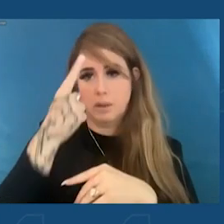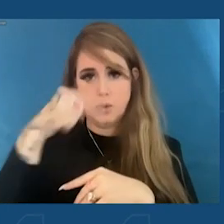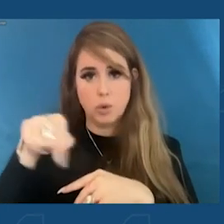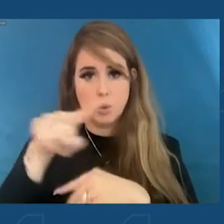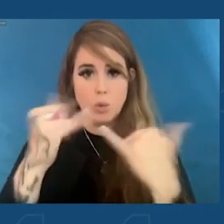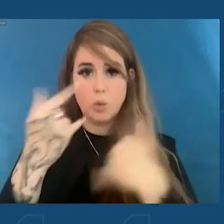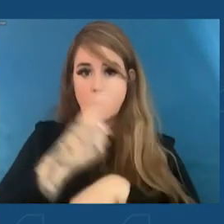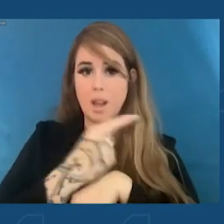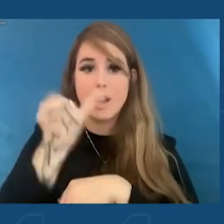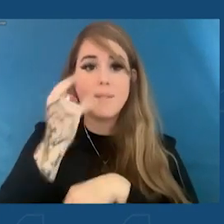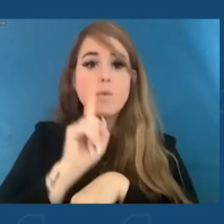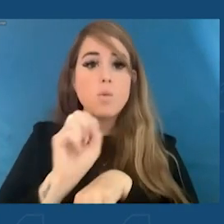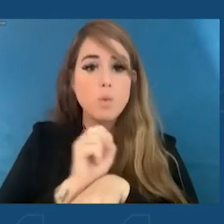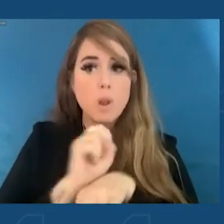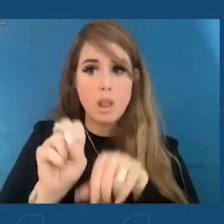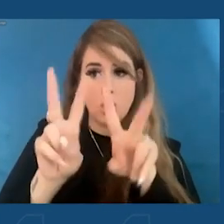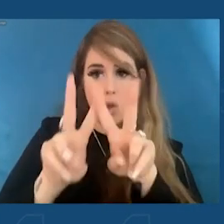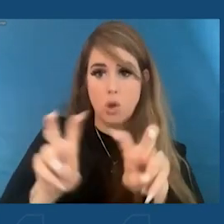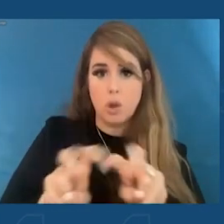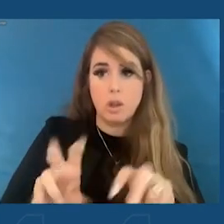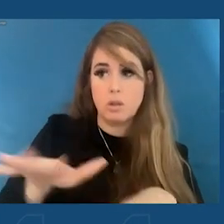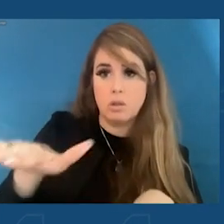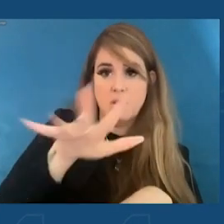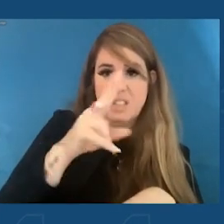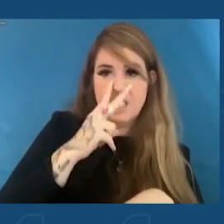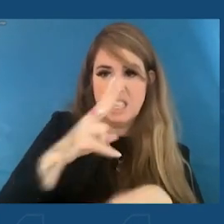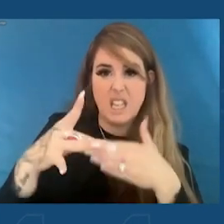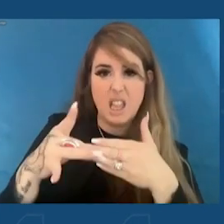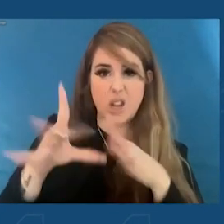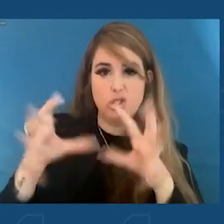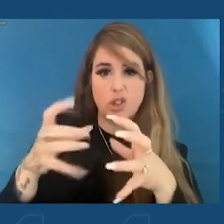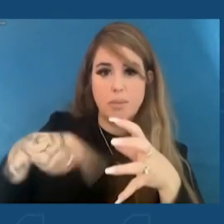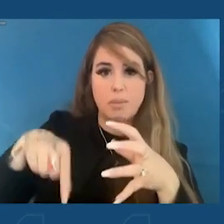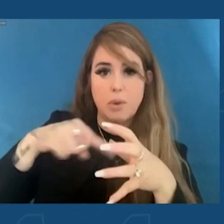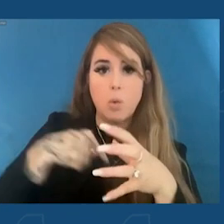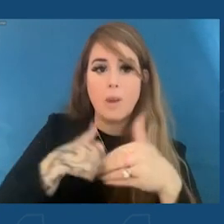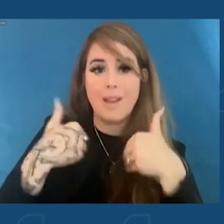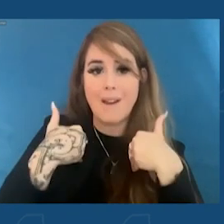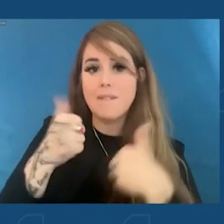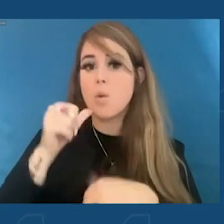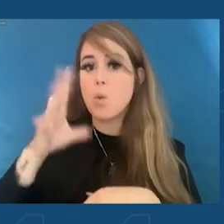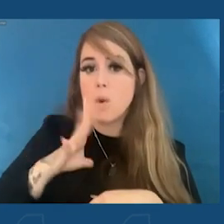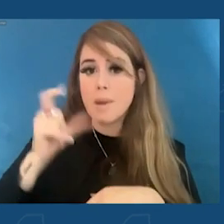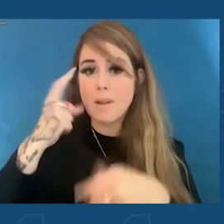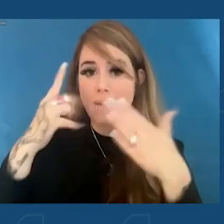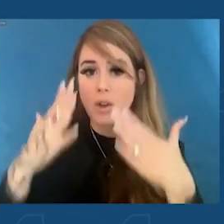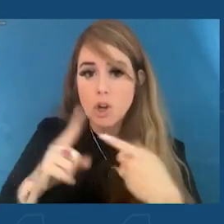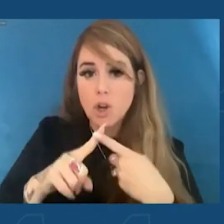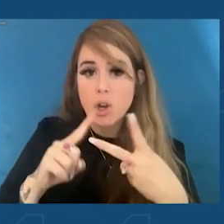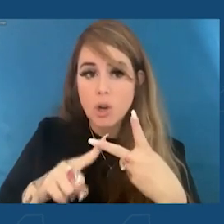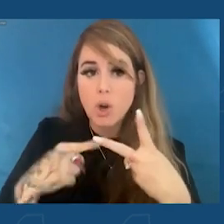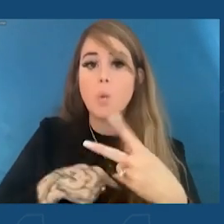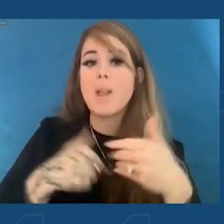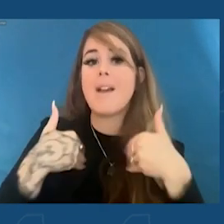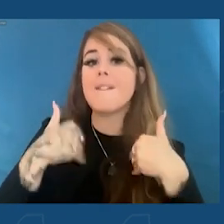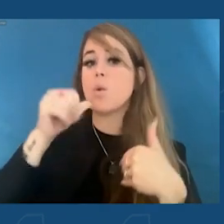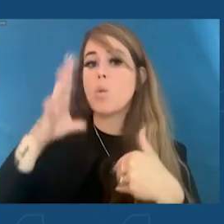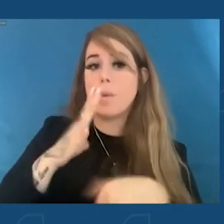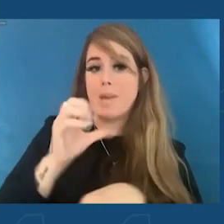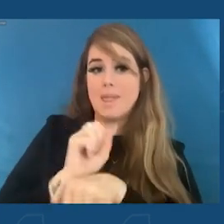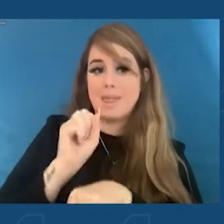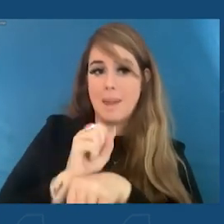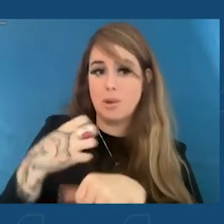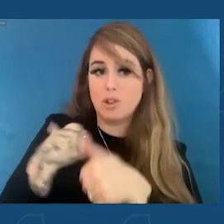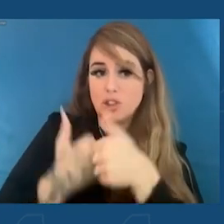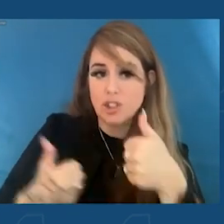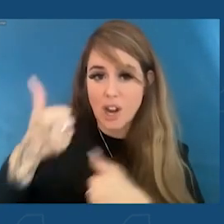you really look at up here and you look at the leadership, we have a woman governor, we have a woman labor chair in the